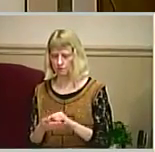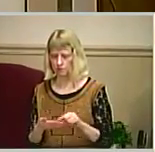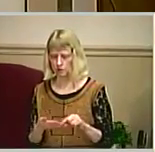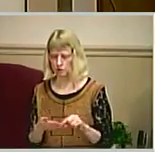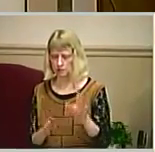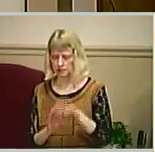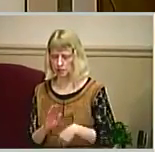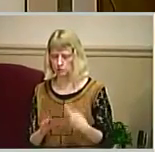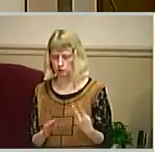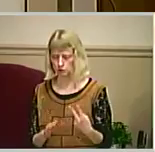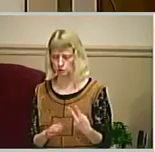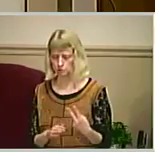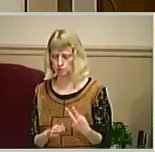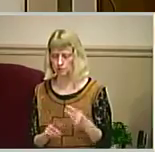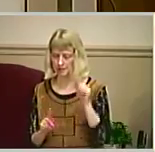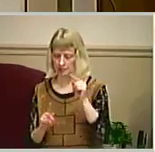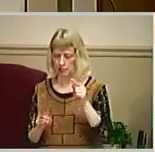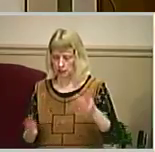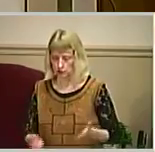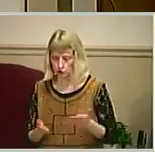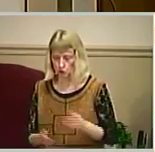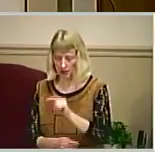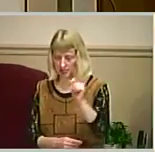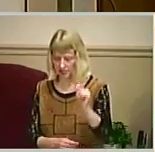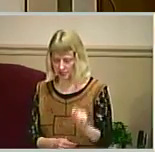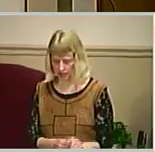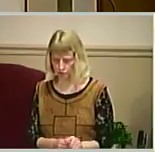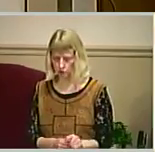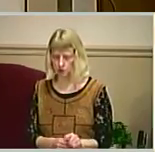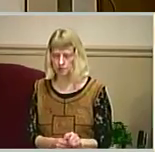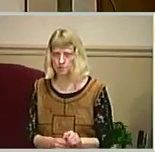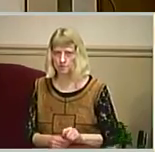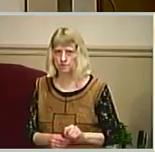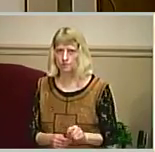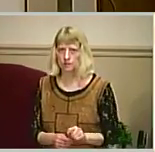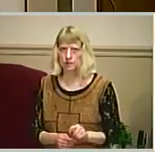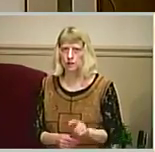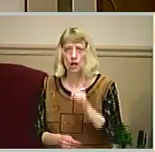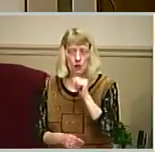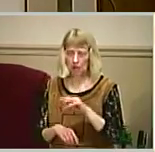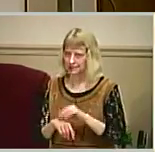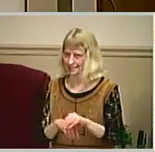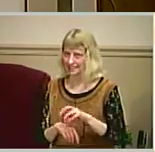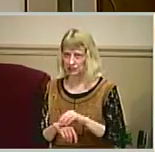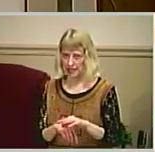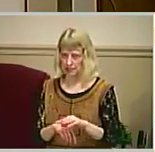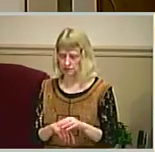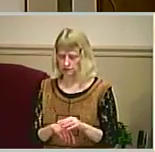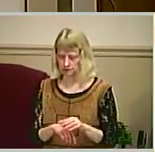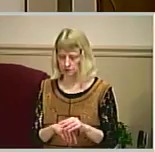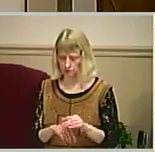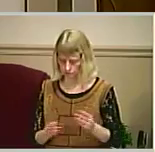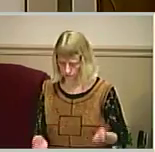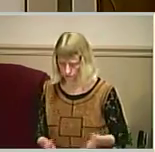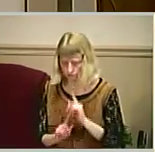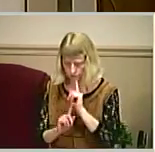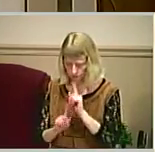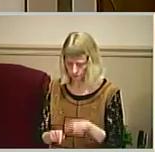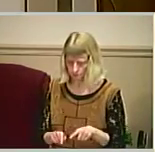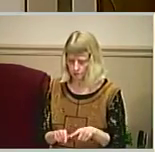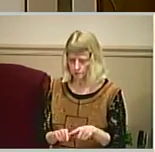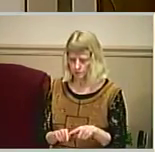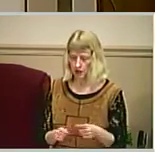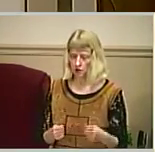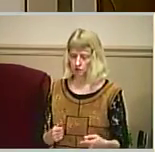2, where the Word of God says, I exhort therefore, and by the way, this isn't a suggestion, it is a command of Scripture,